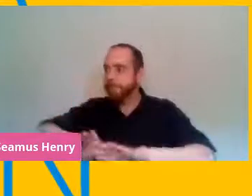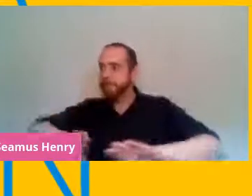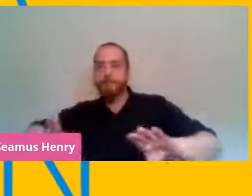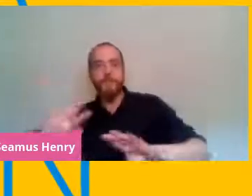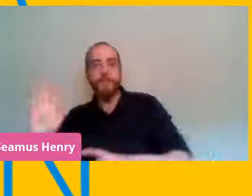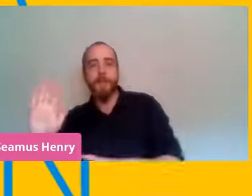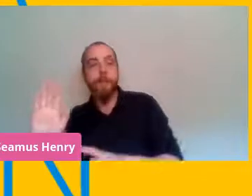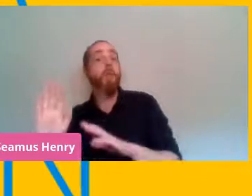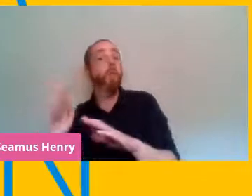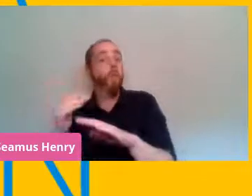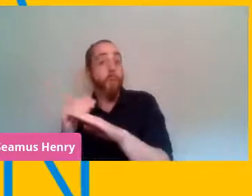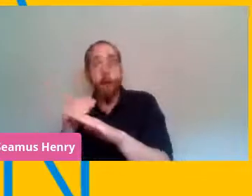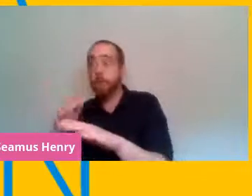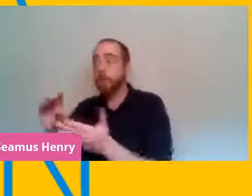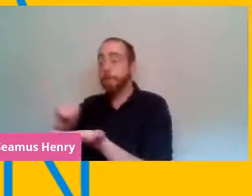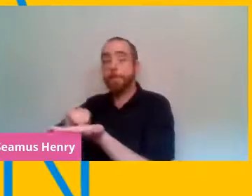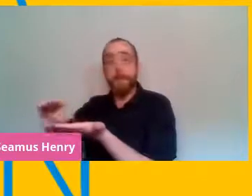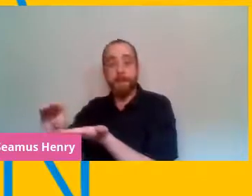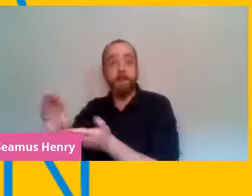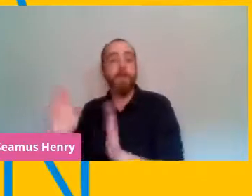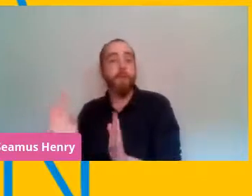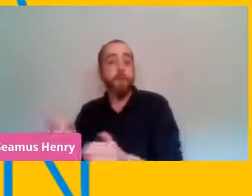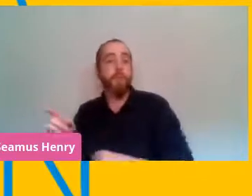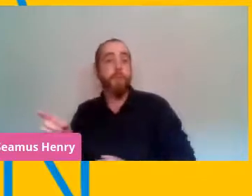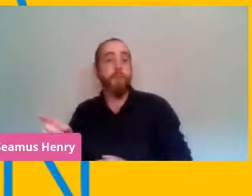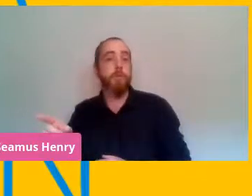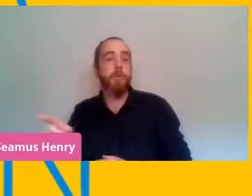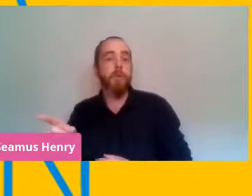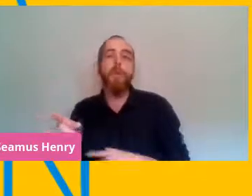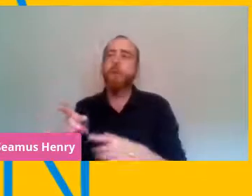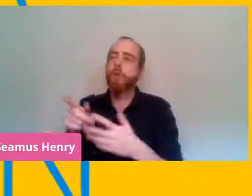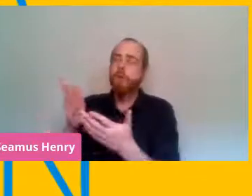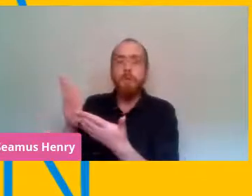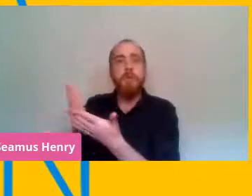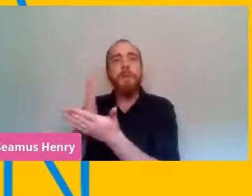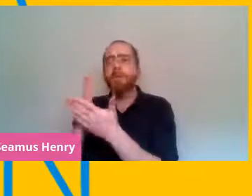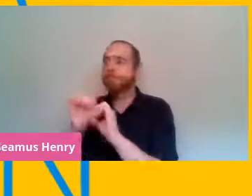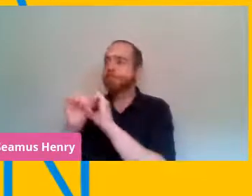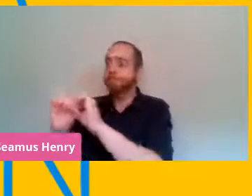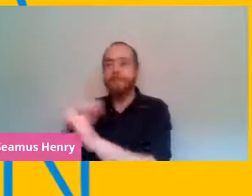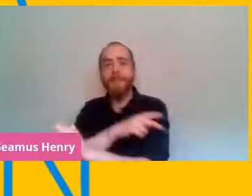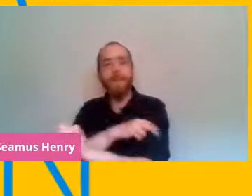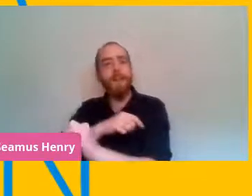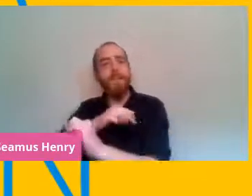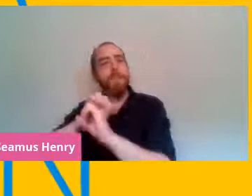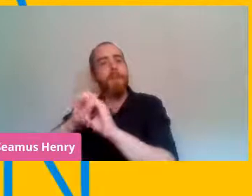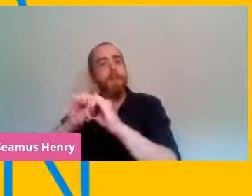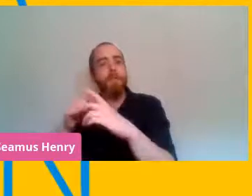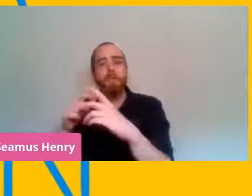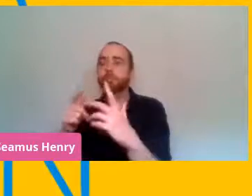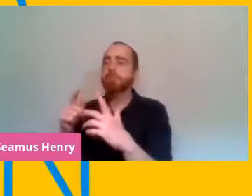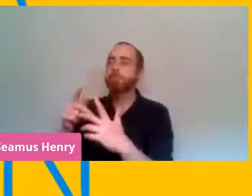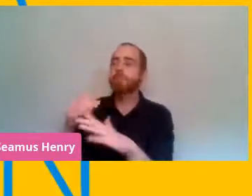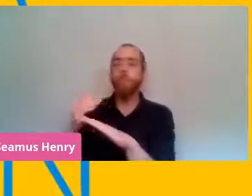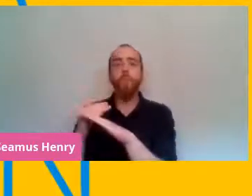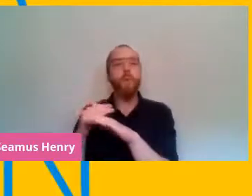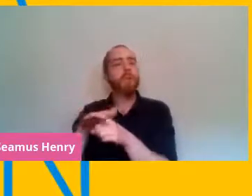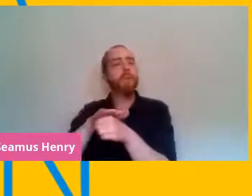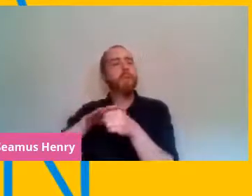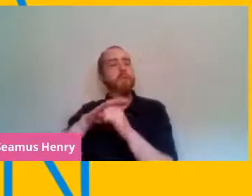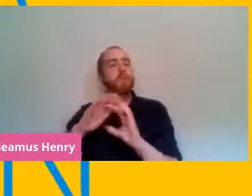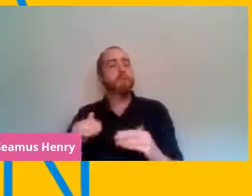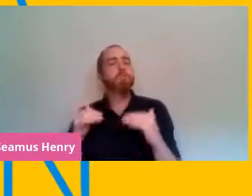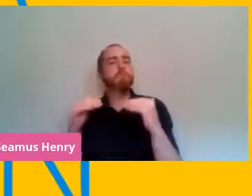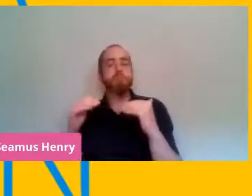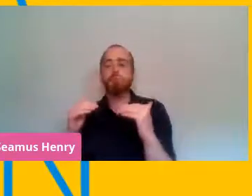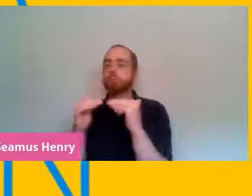and then we're taken back on with inferior terms and conditions. So I really think it's important. But I think this can only